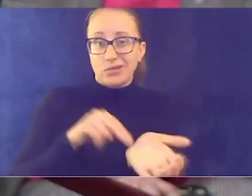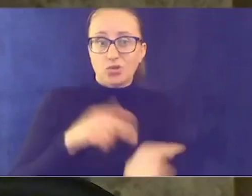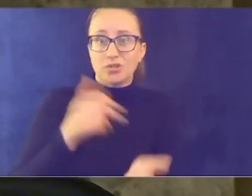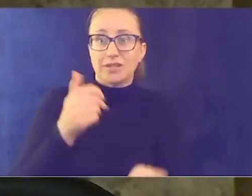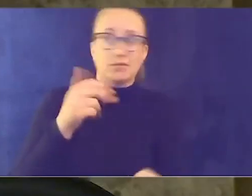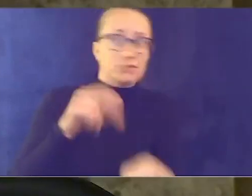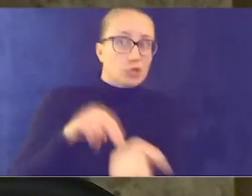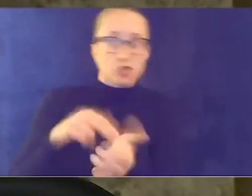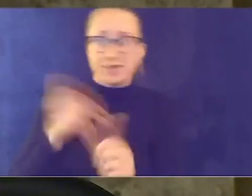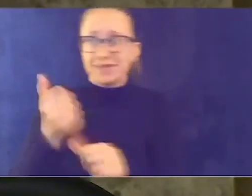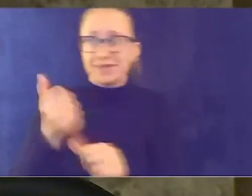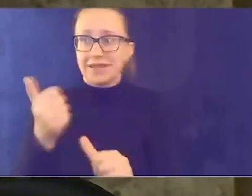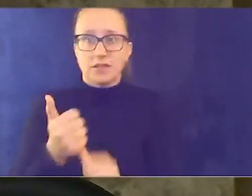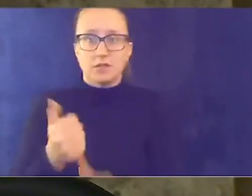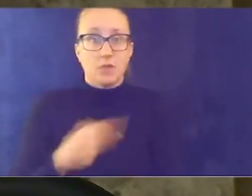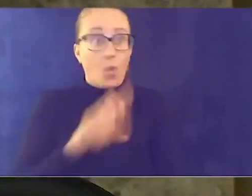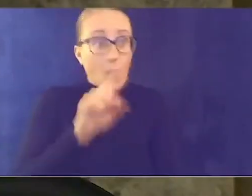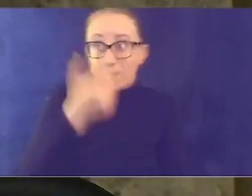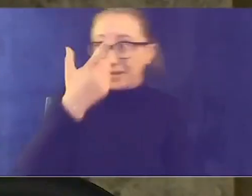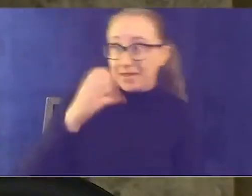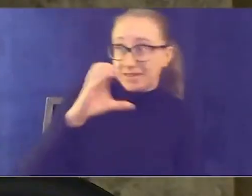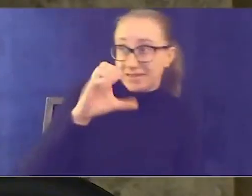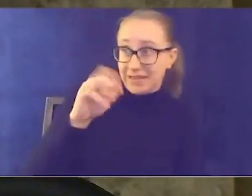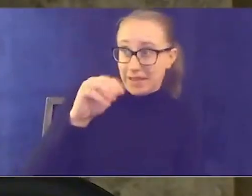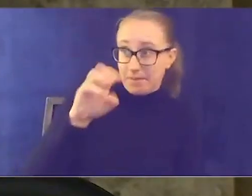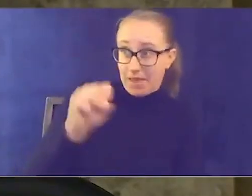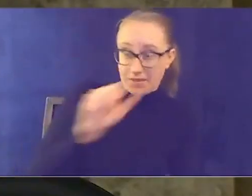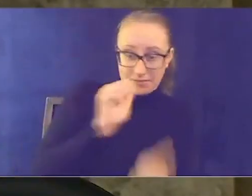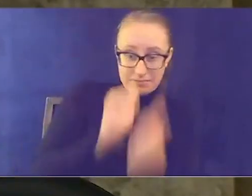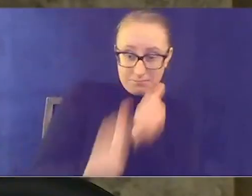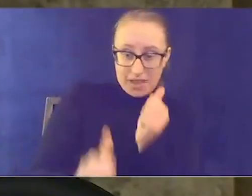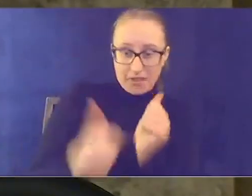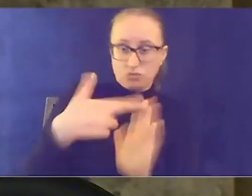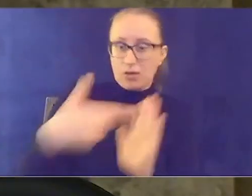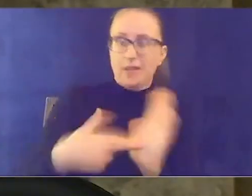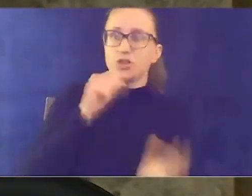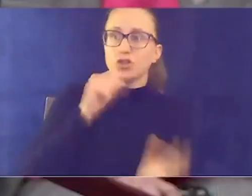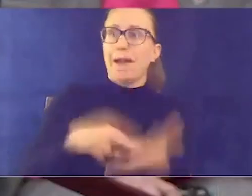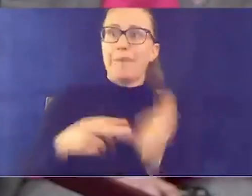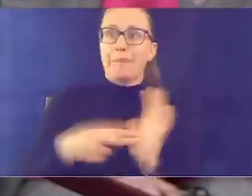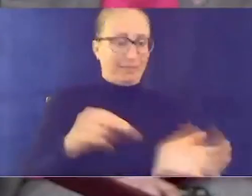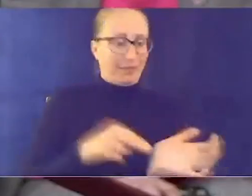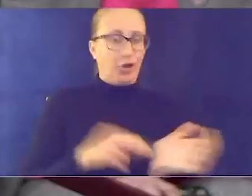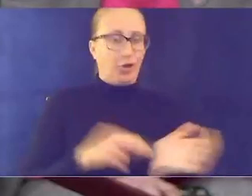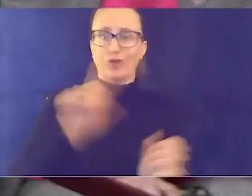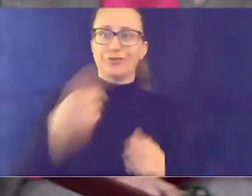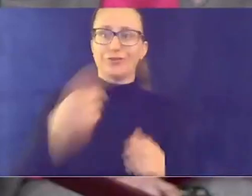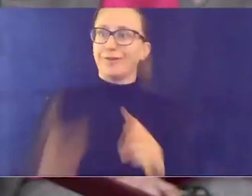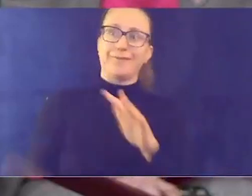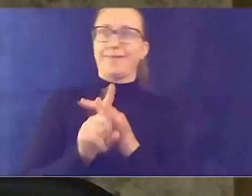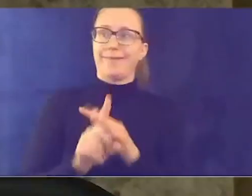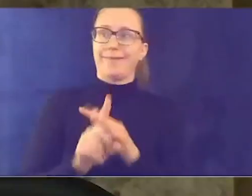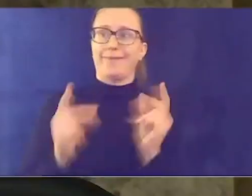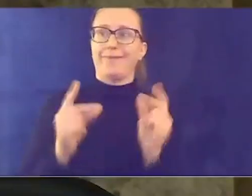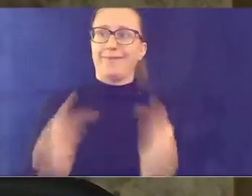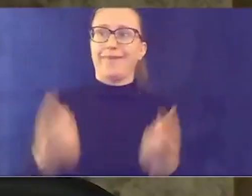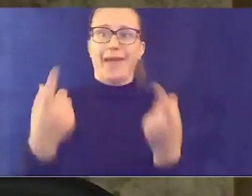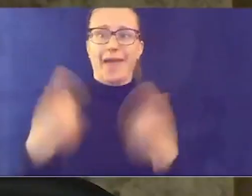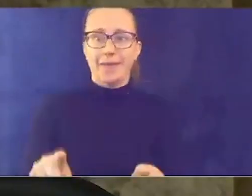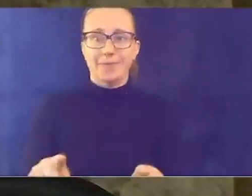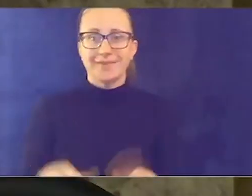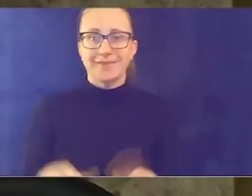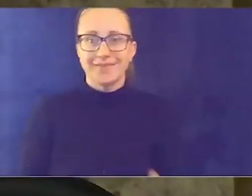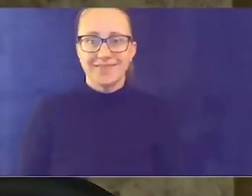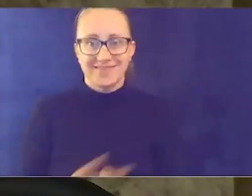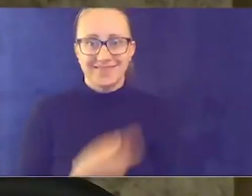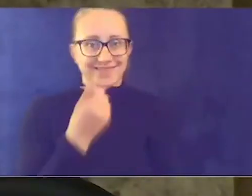because CMS passes a regulation doesn't mean those nurses are going to magically spring into existence. That is correct. That is correct. Let the record